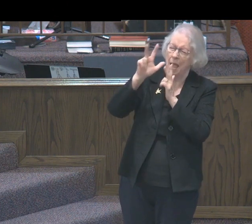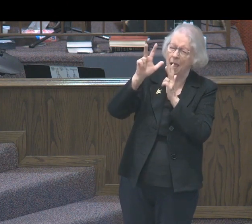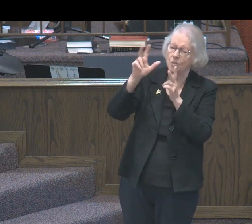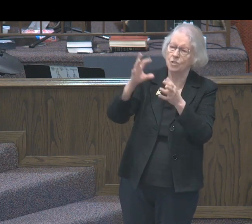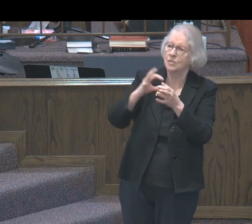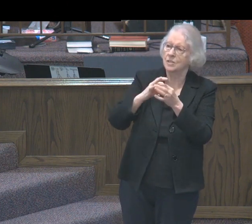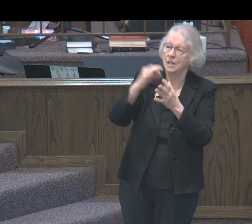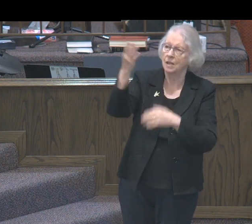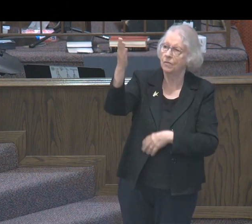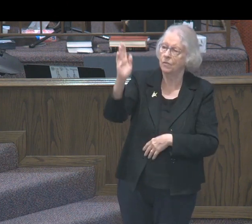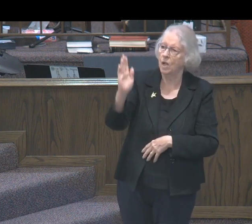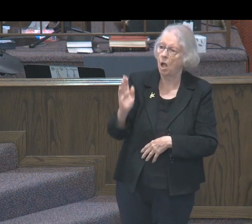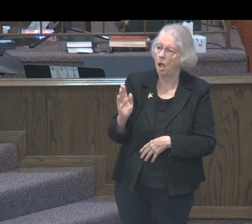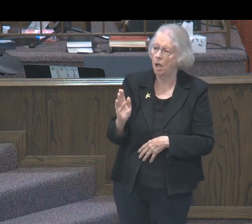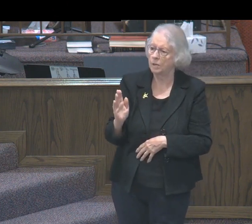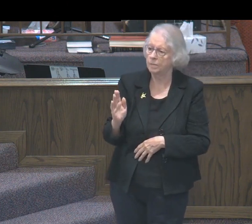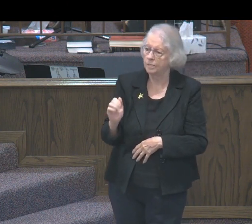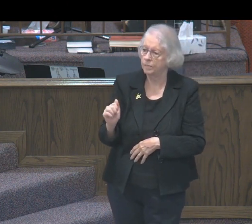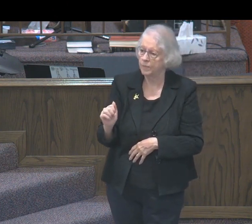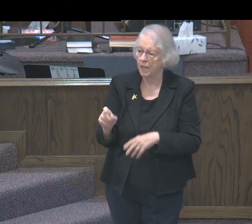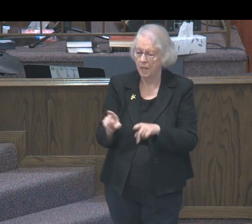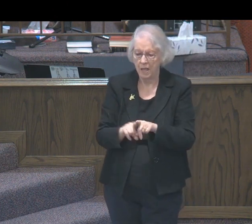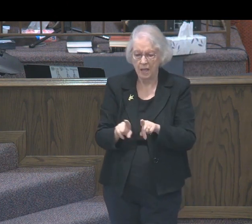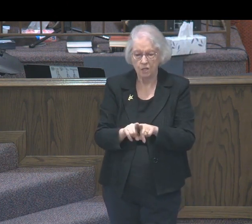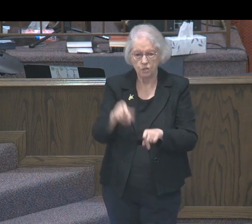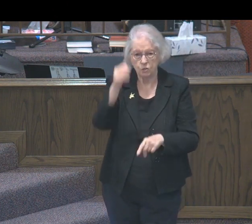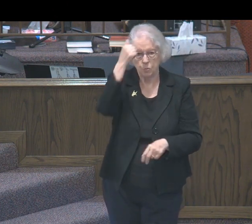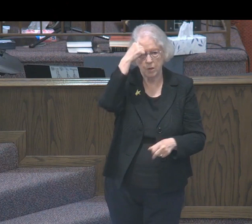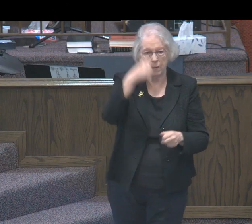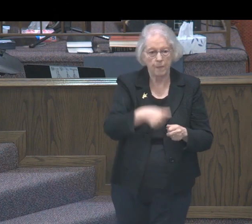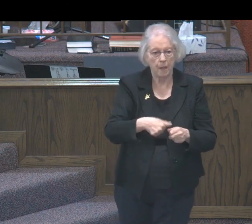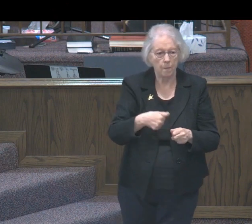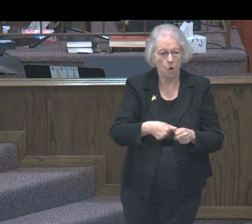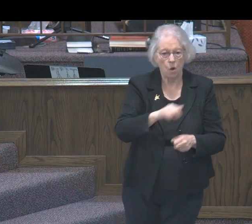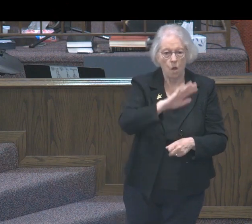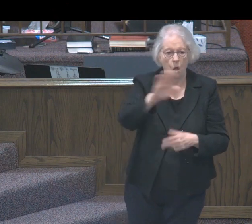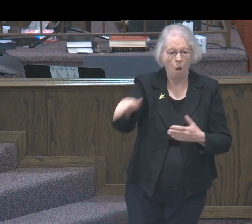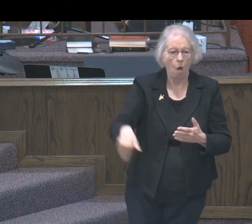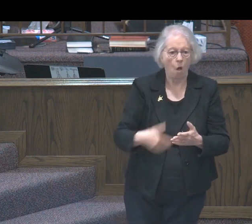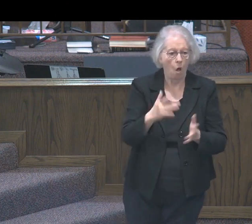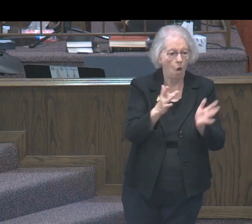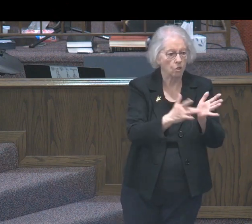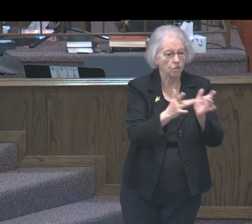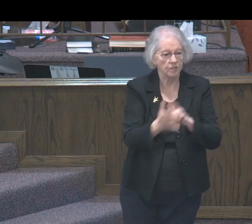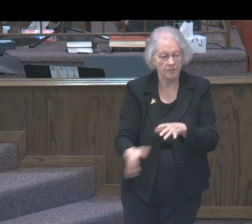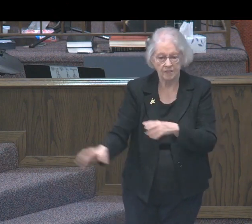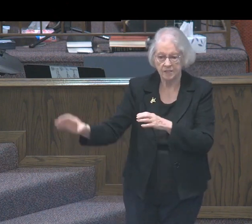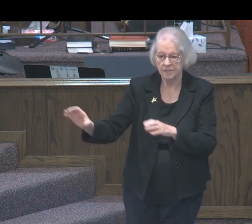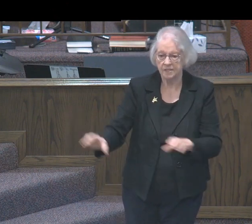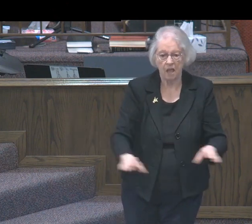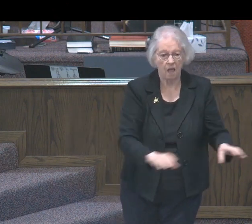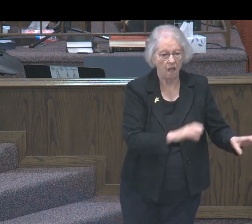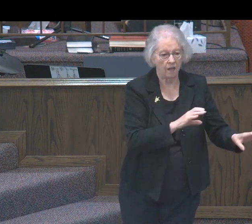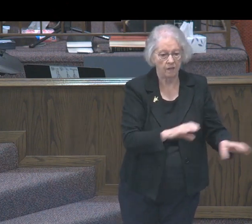God as you remember all that he's done for you and all of the